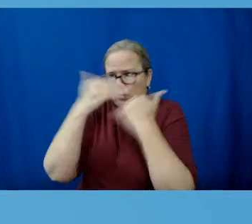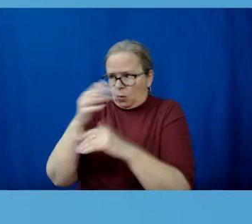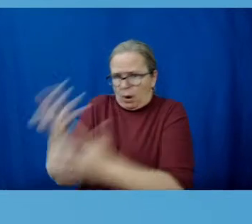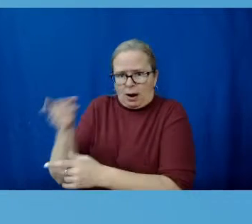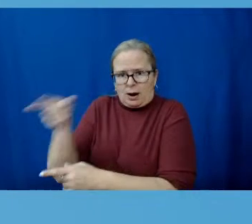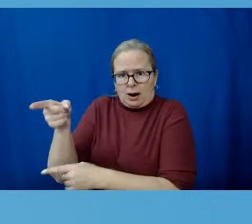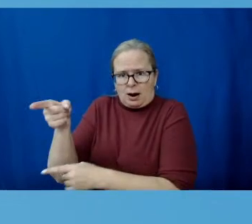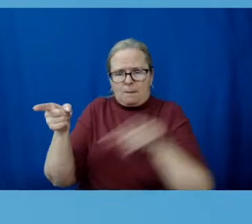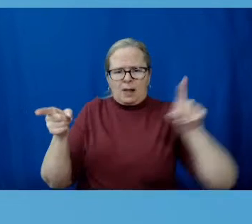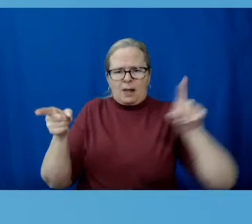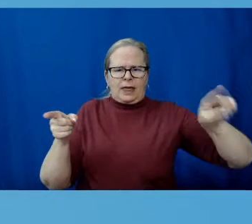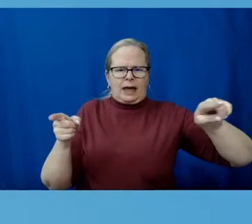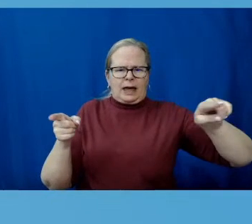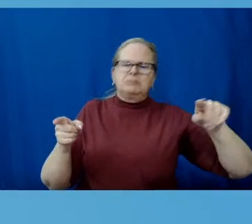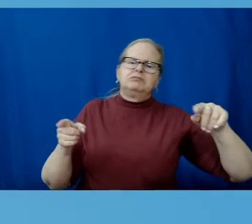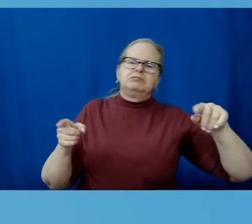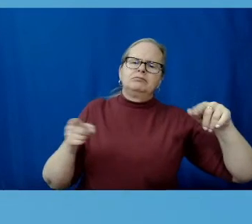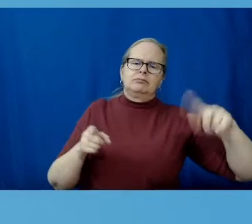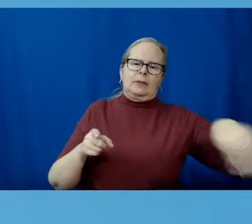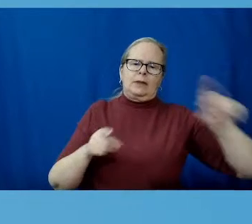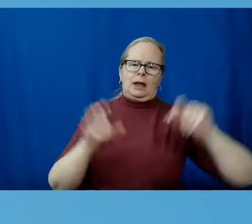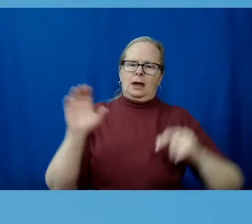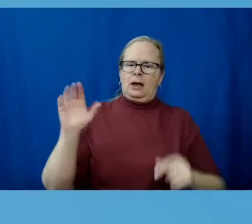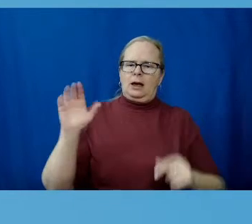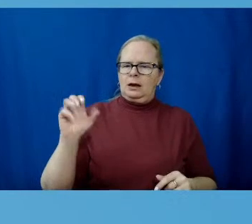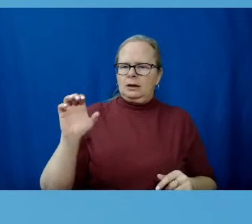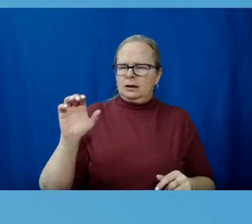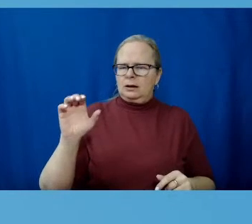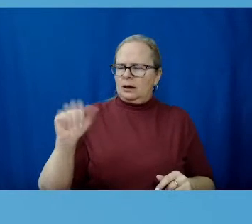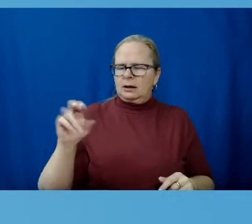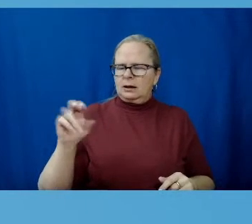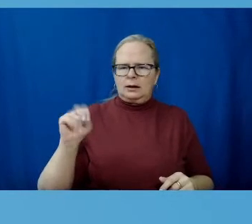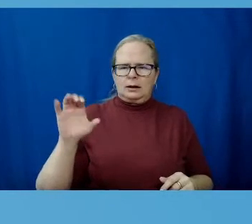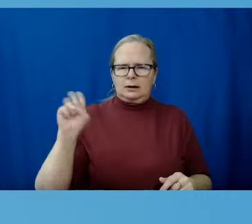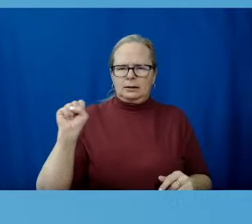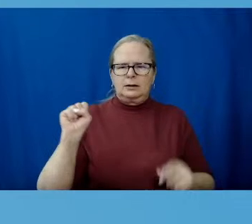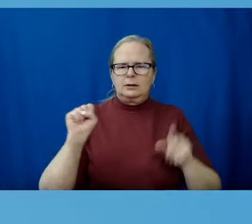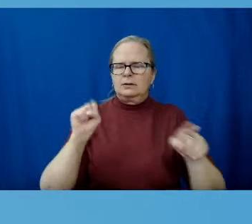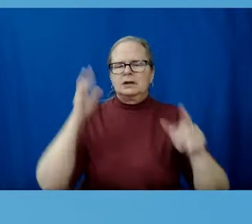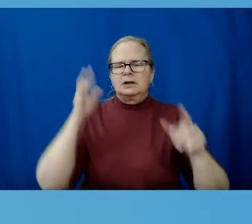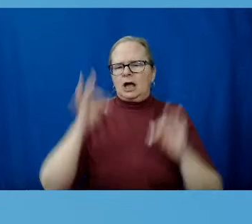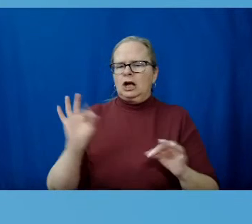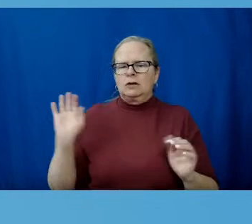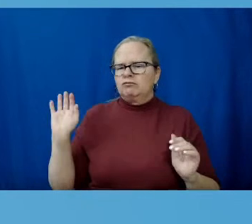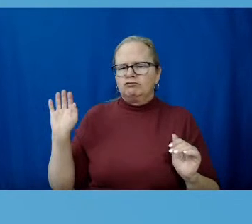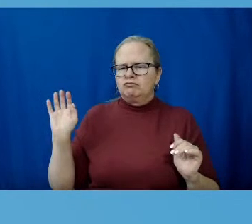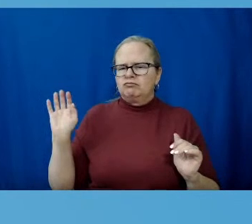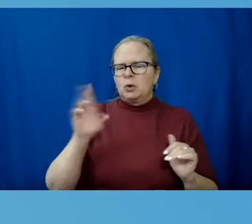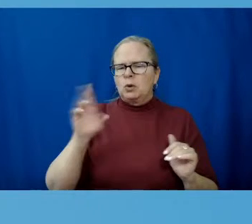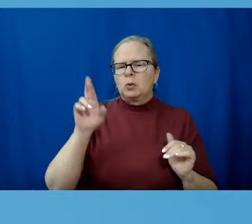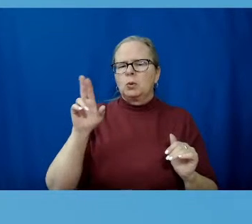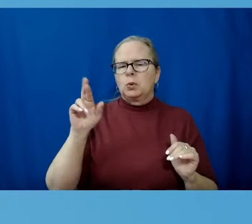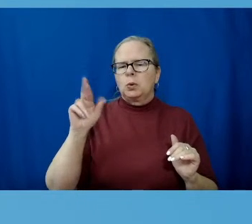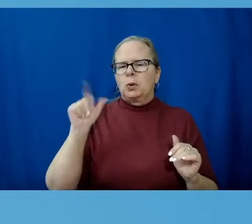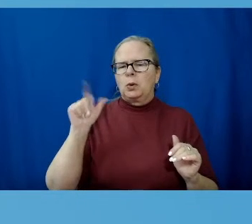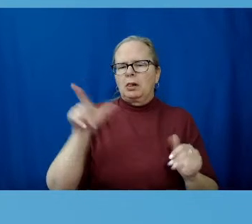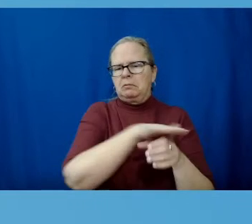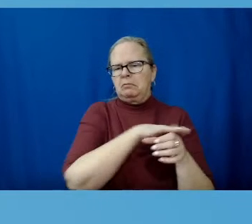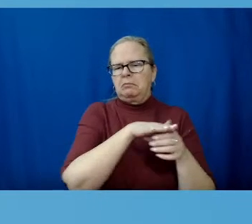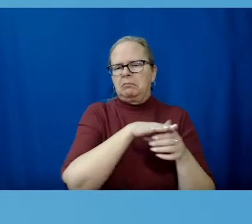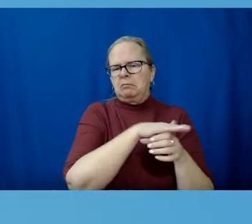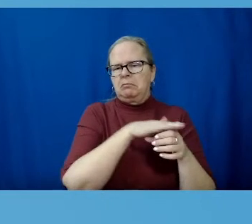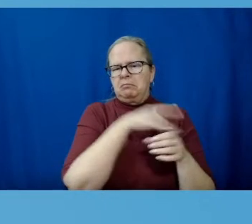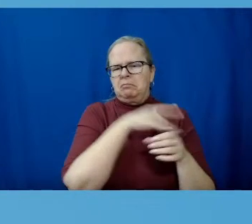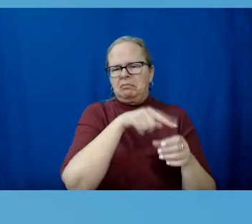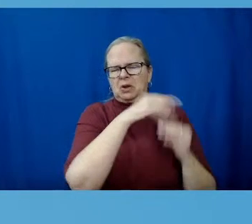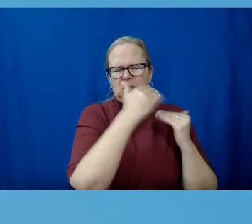reflect that. They reflect basically a lot more of the rural Albertans who don't want more restrictions. So Kenney, in a sense, is held hostage. Even